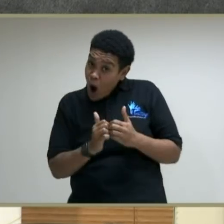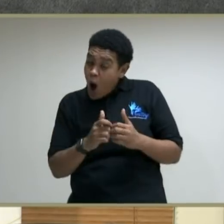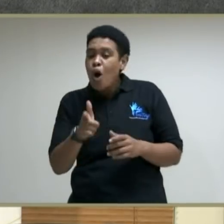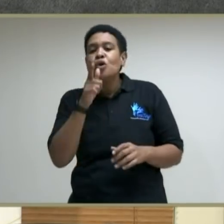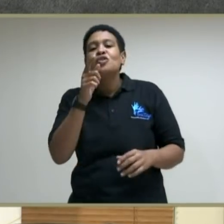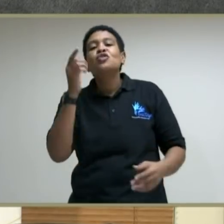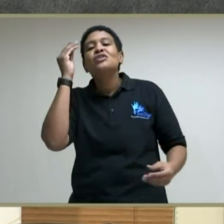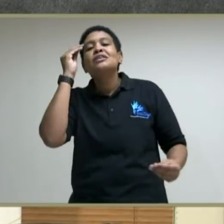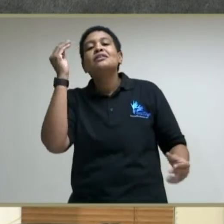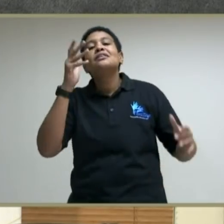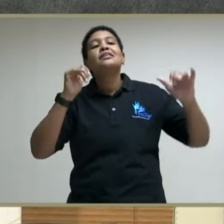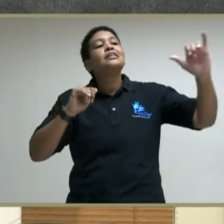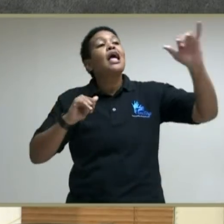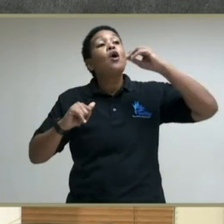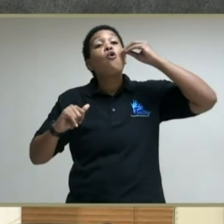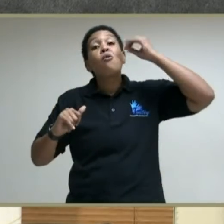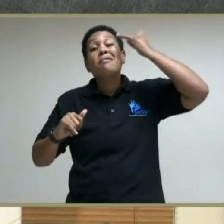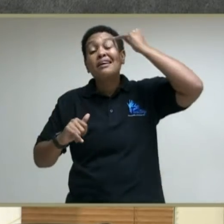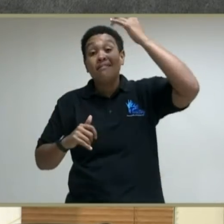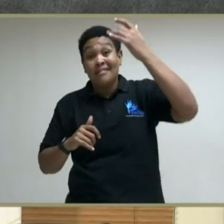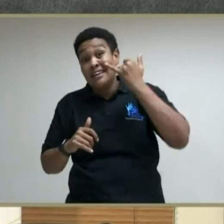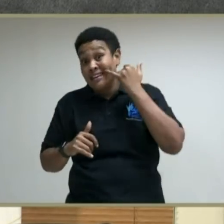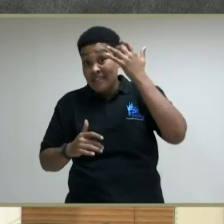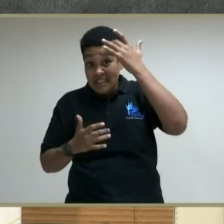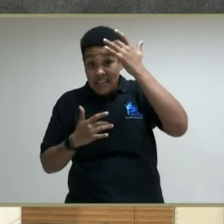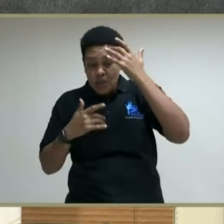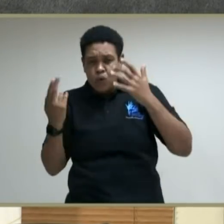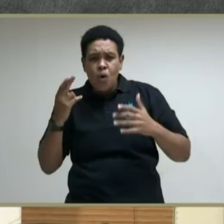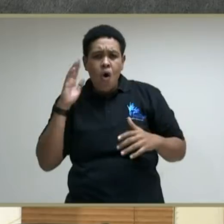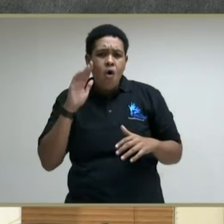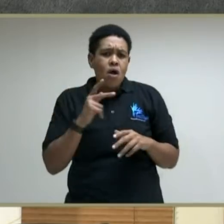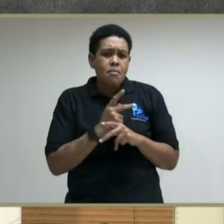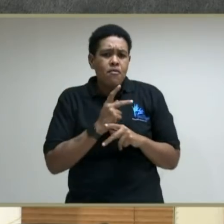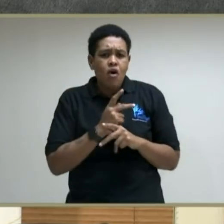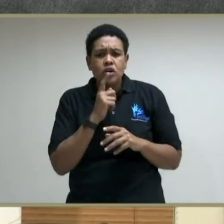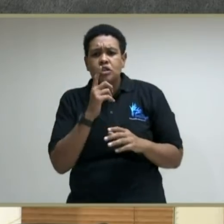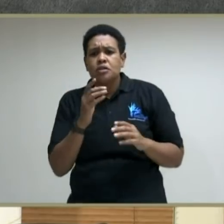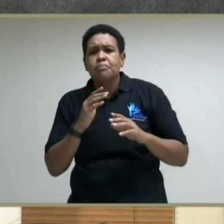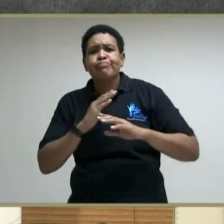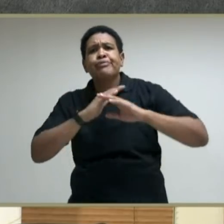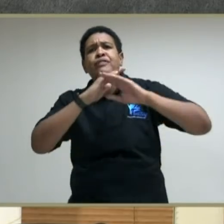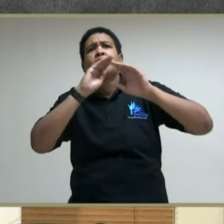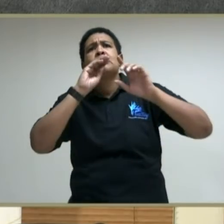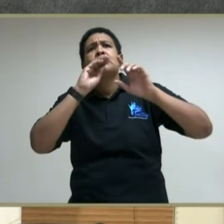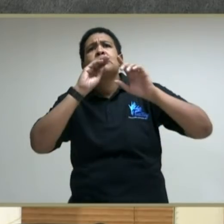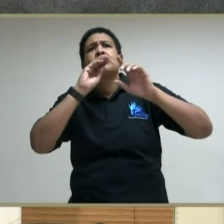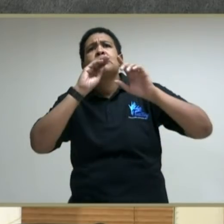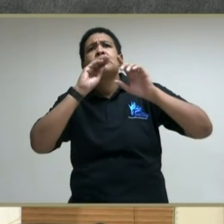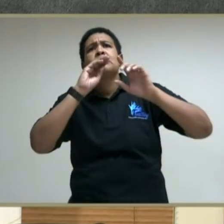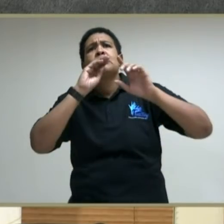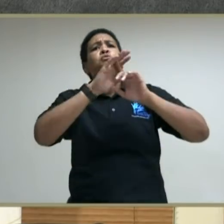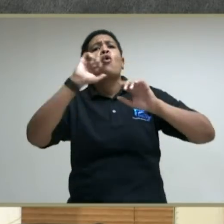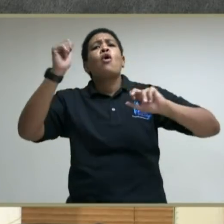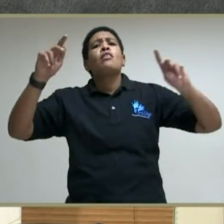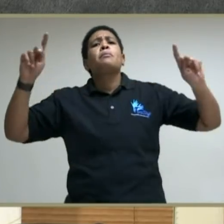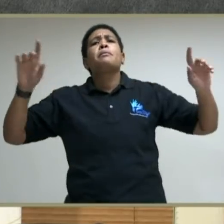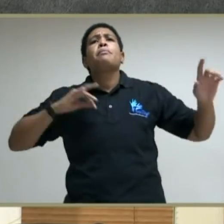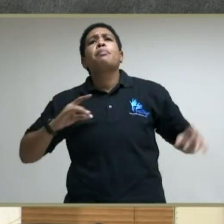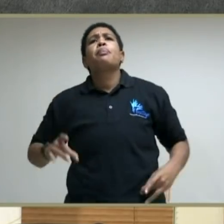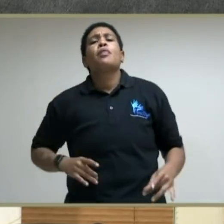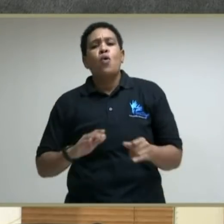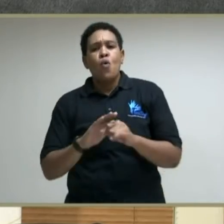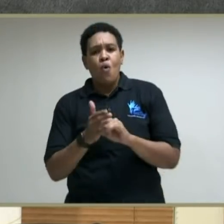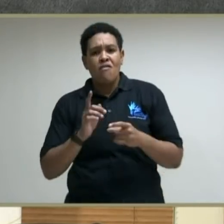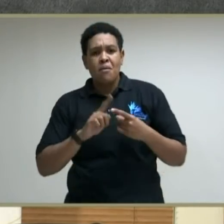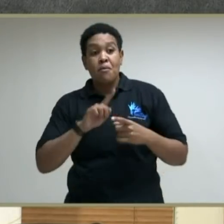by staying home if you are ill, using all the precautions to prevent exposing others to COVID, and